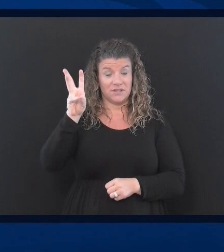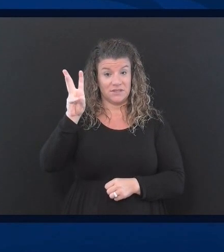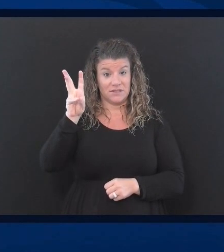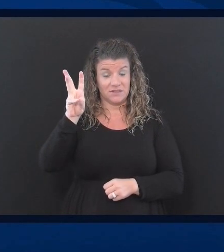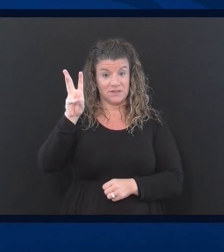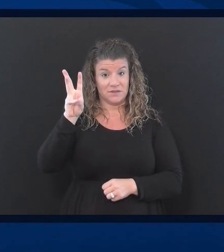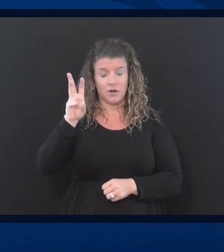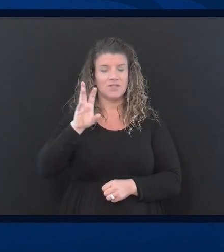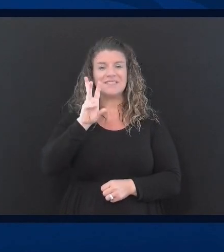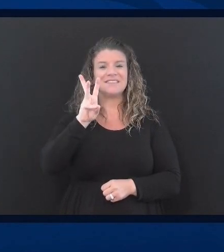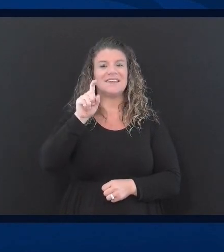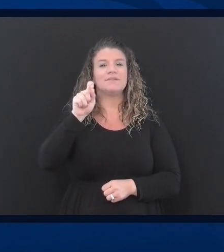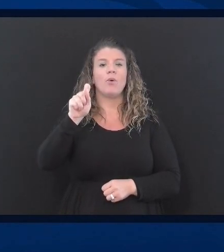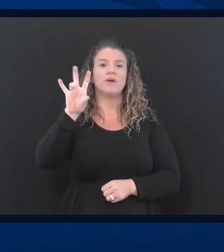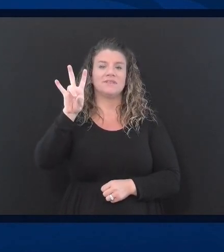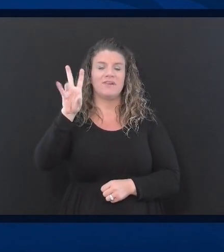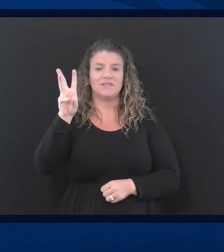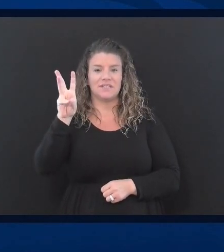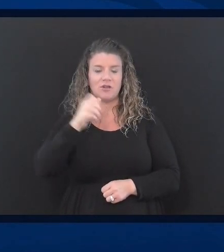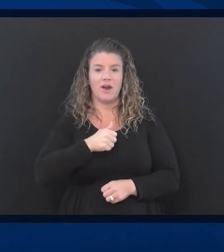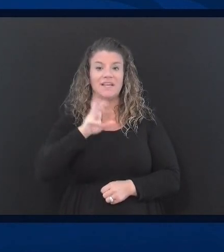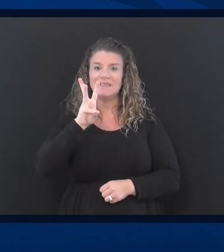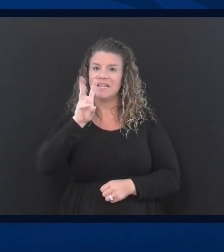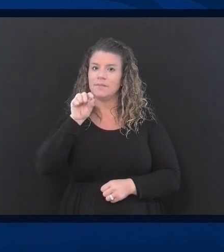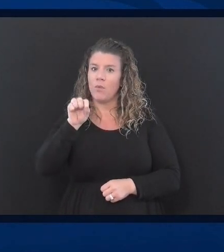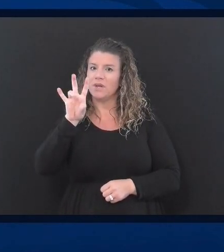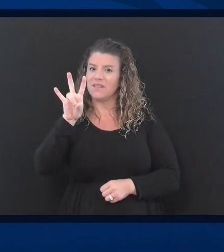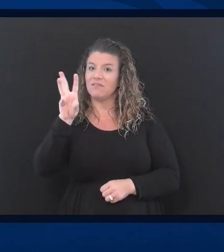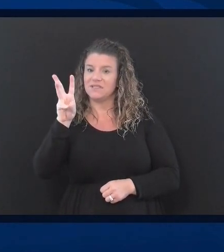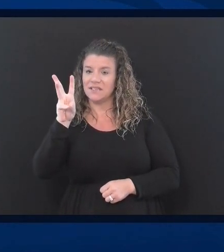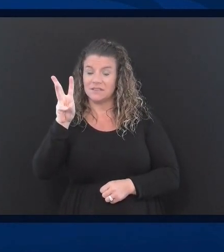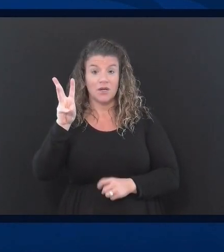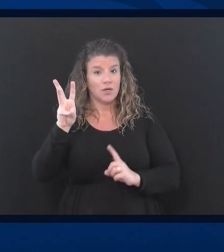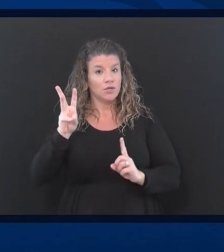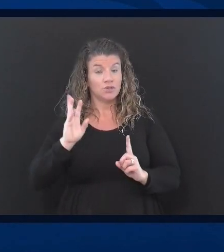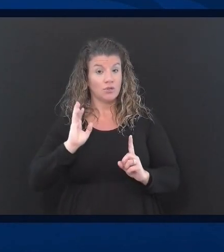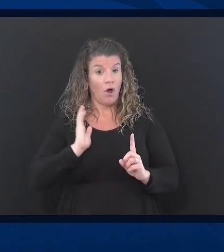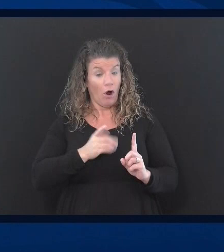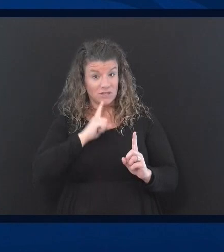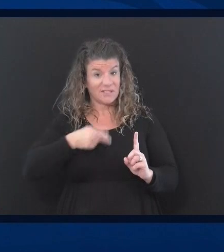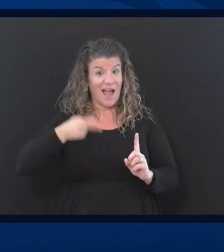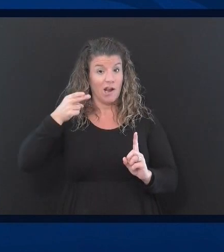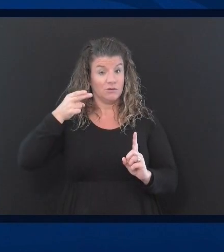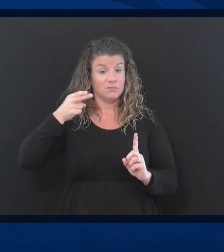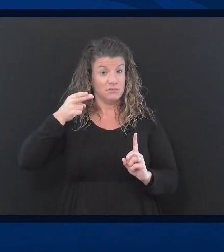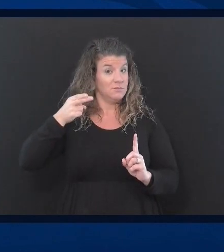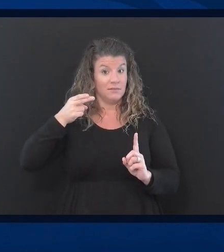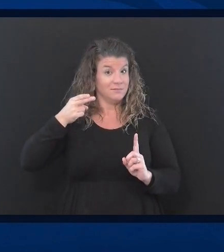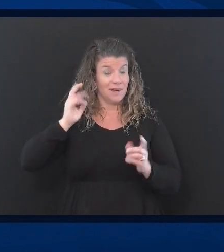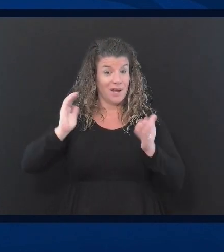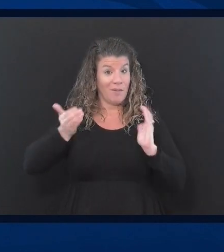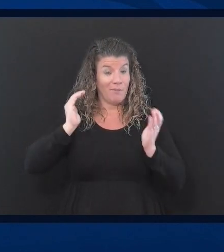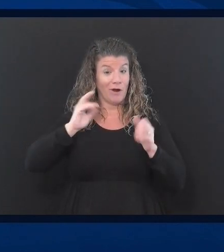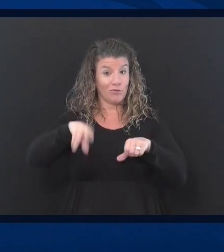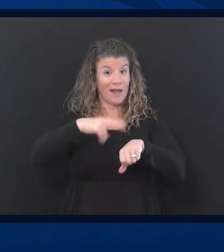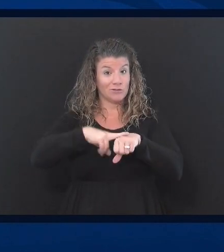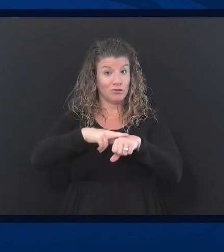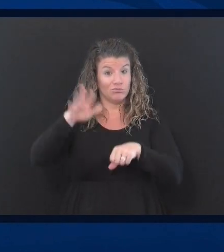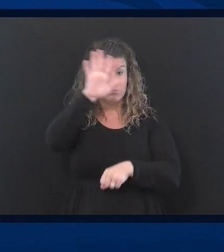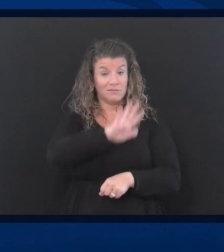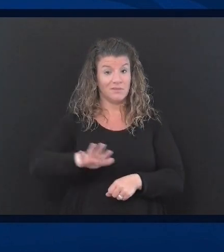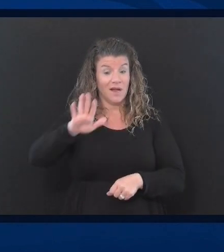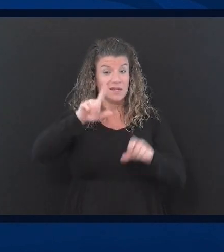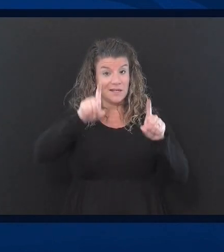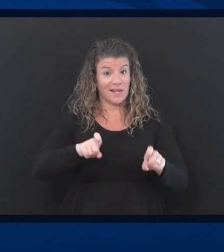or 6.76 rather. So we're trending higher on the number of tests taken.